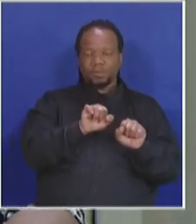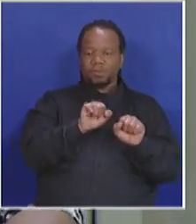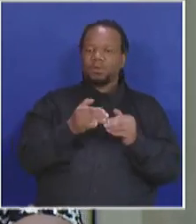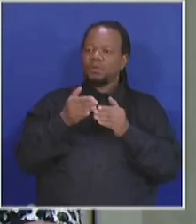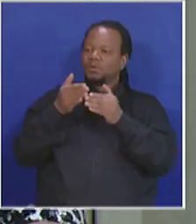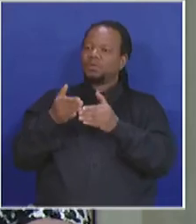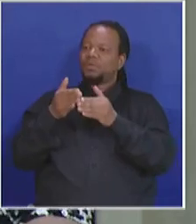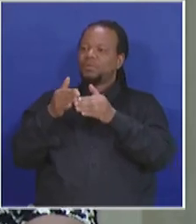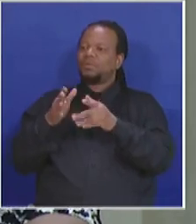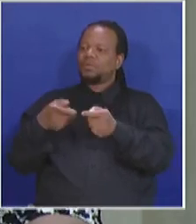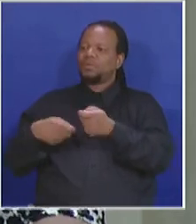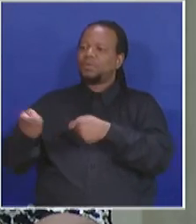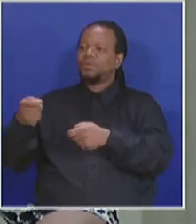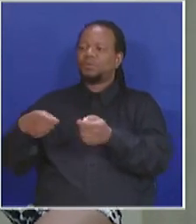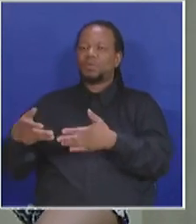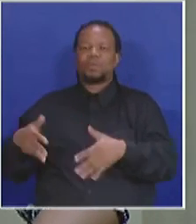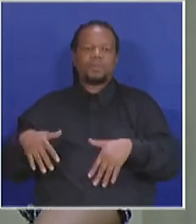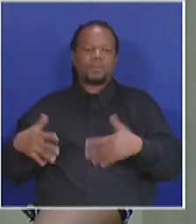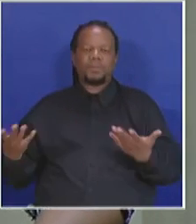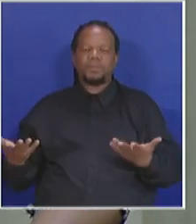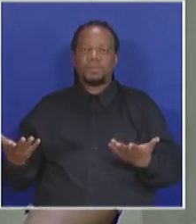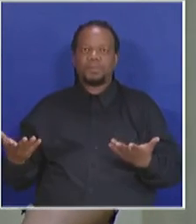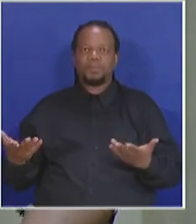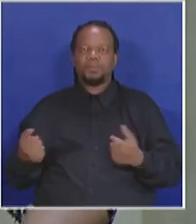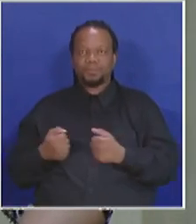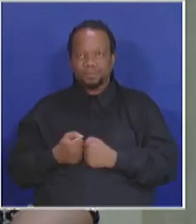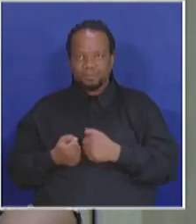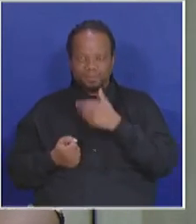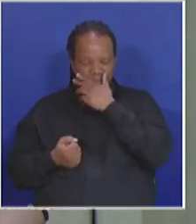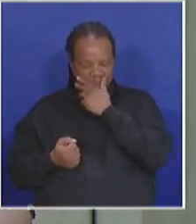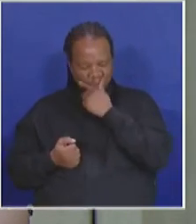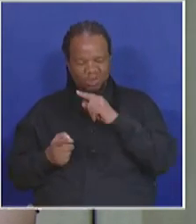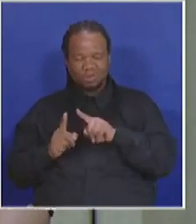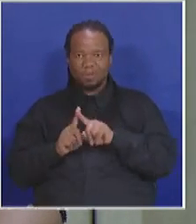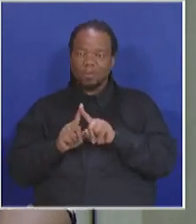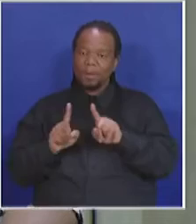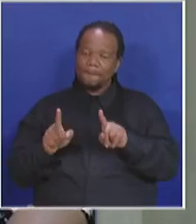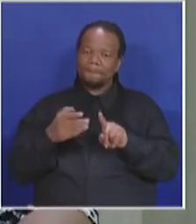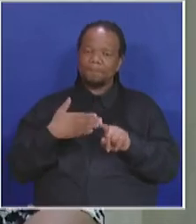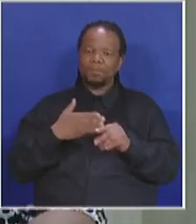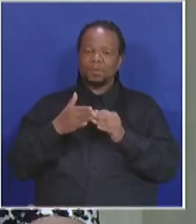ships that are flying the South Africa's flag. But through the oceans economy,